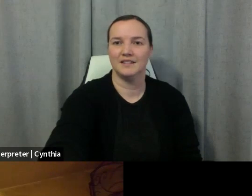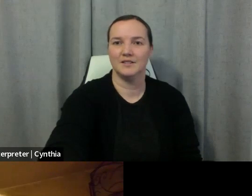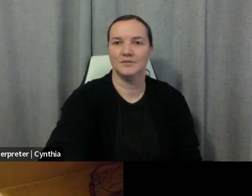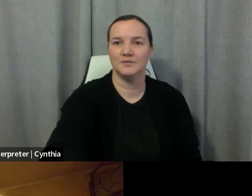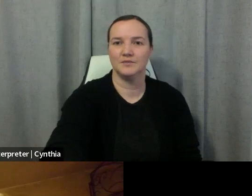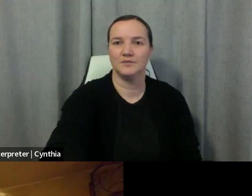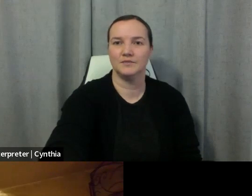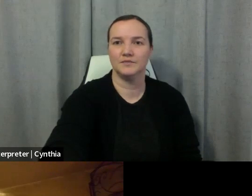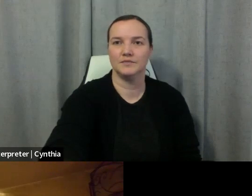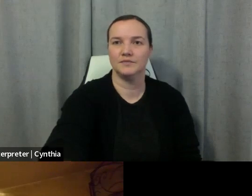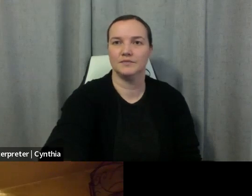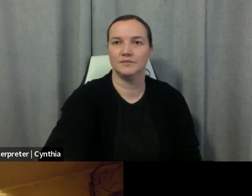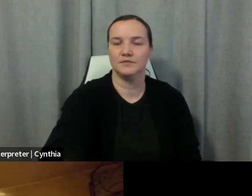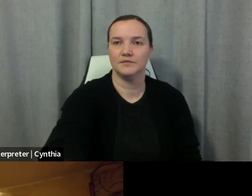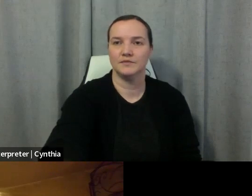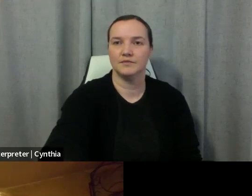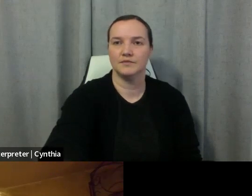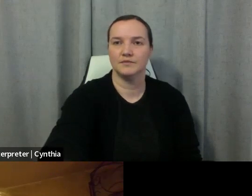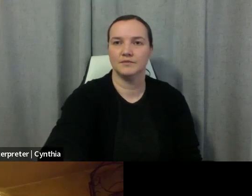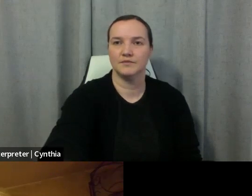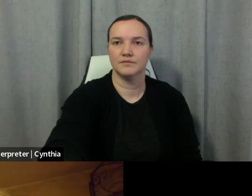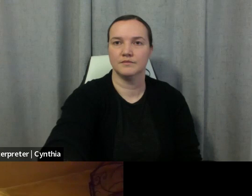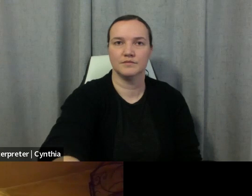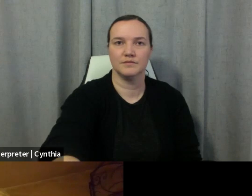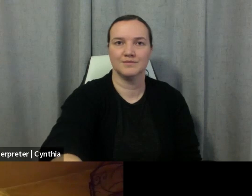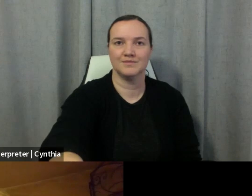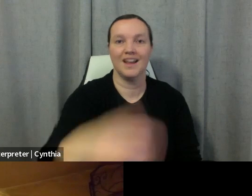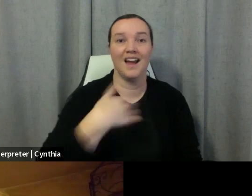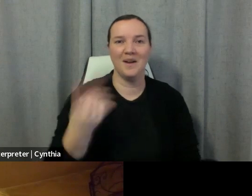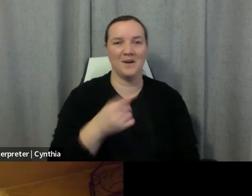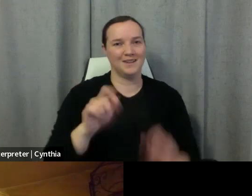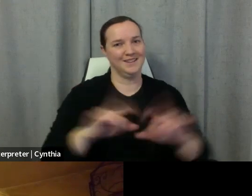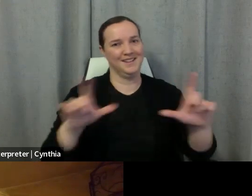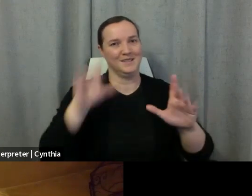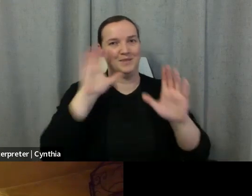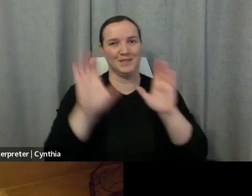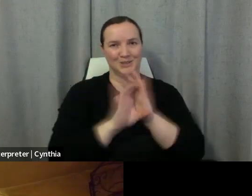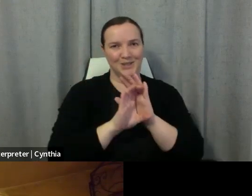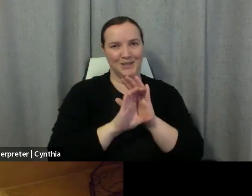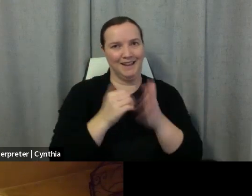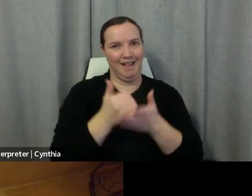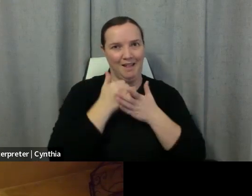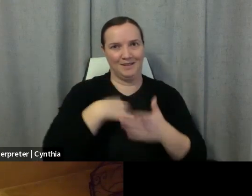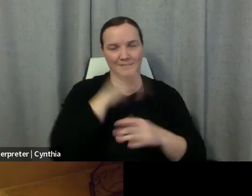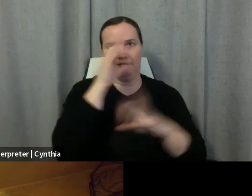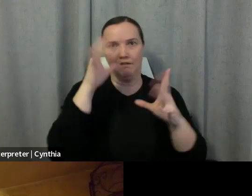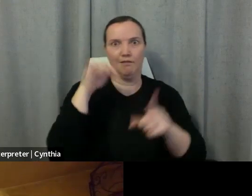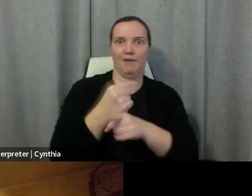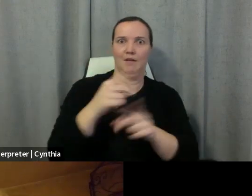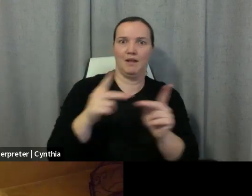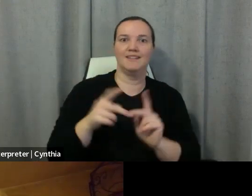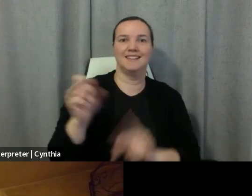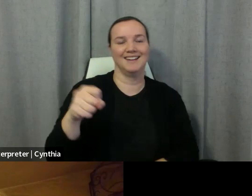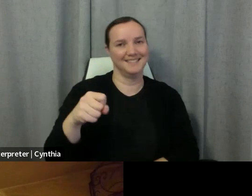so I always put this up just to make sure we're all in the right place, like we are in session 2 on February 6th.